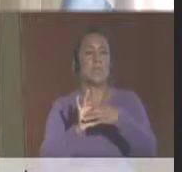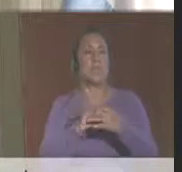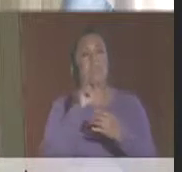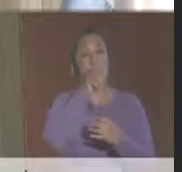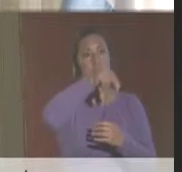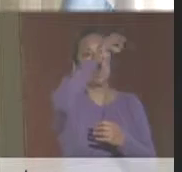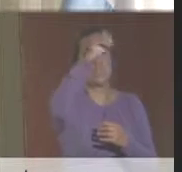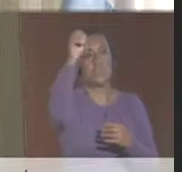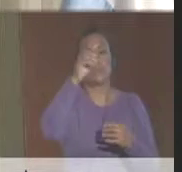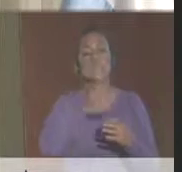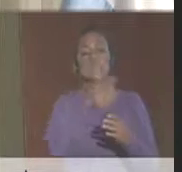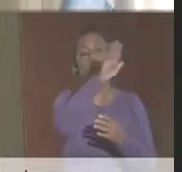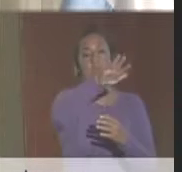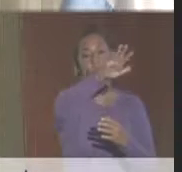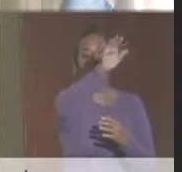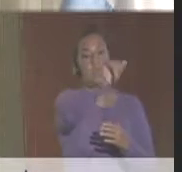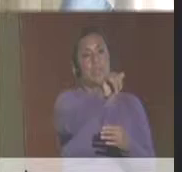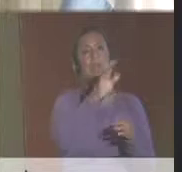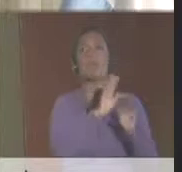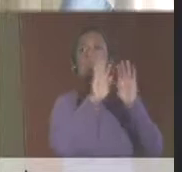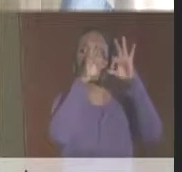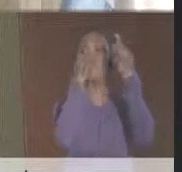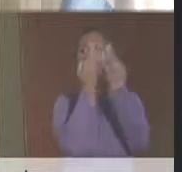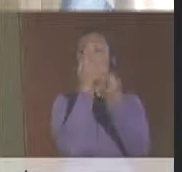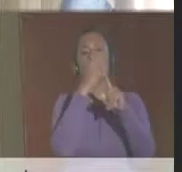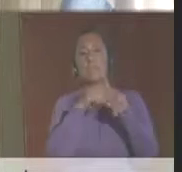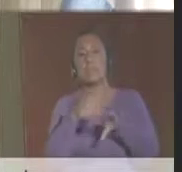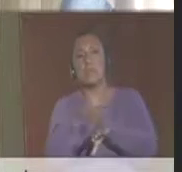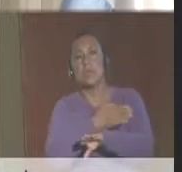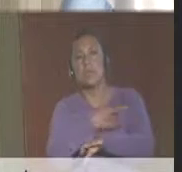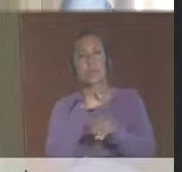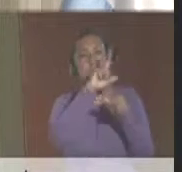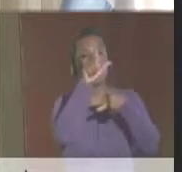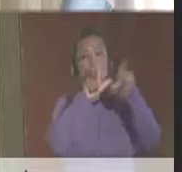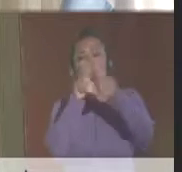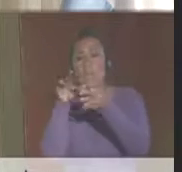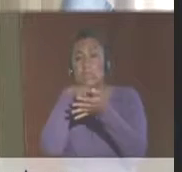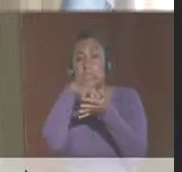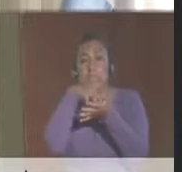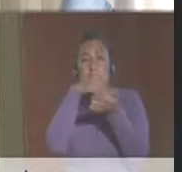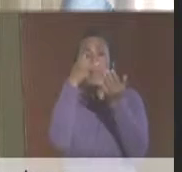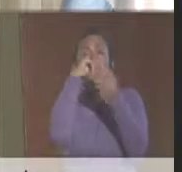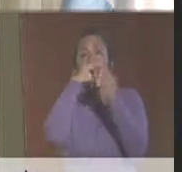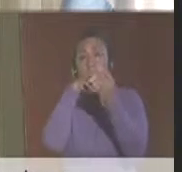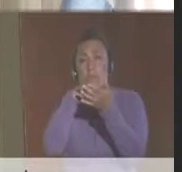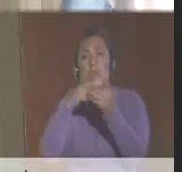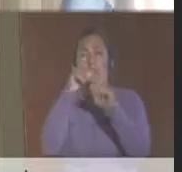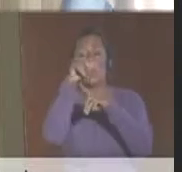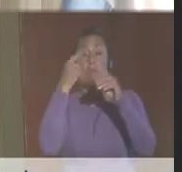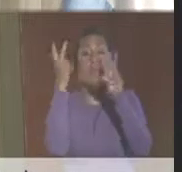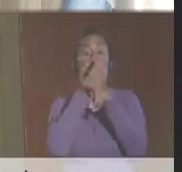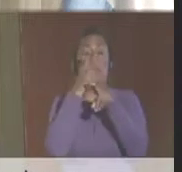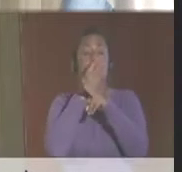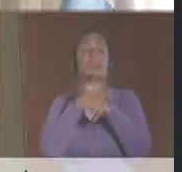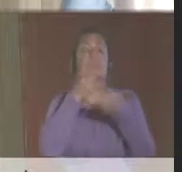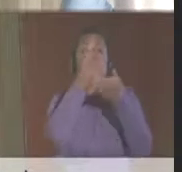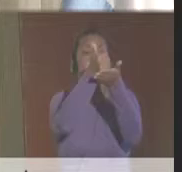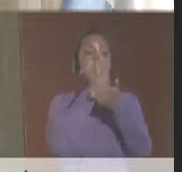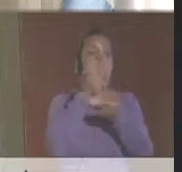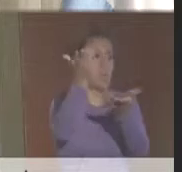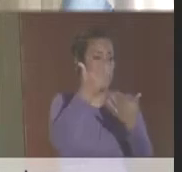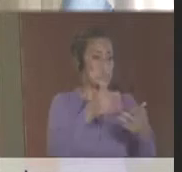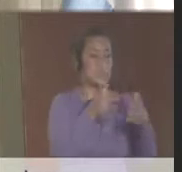the province in the Northeast, relocation of families that were settled on vulnerable areas,